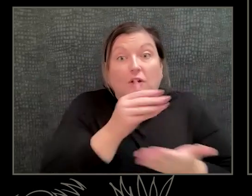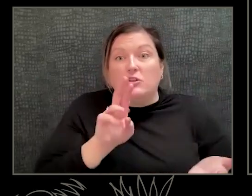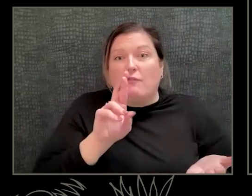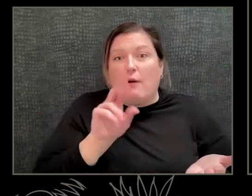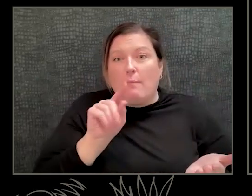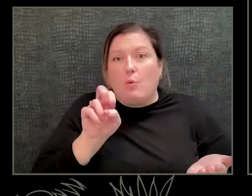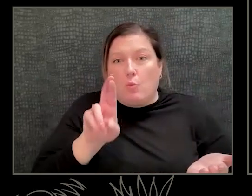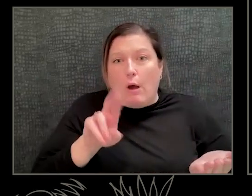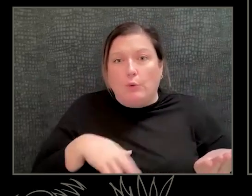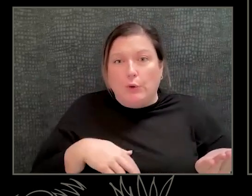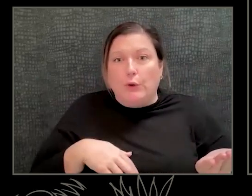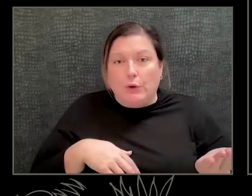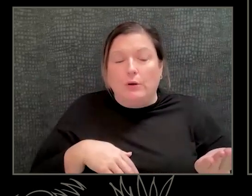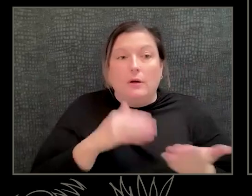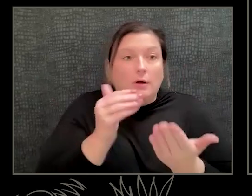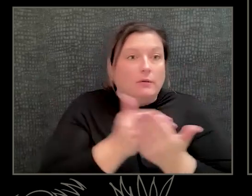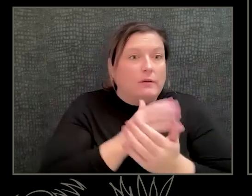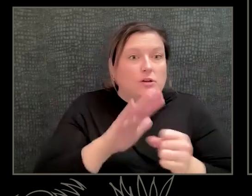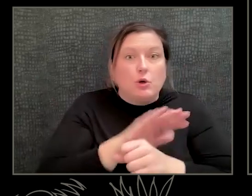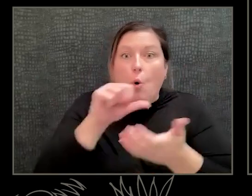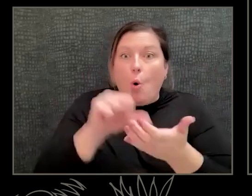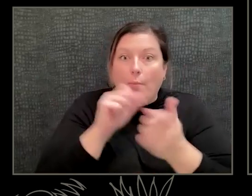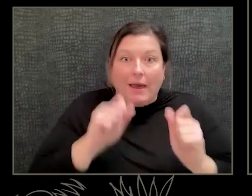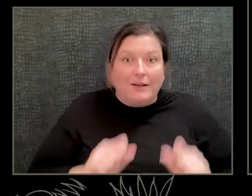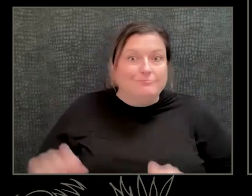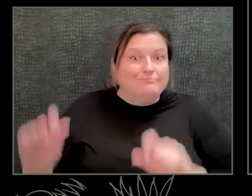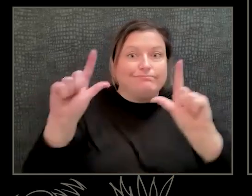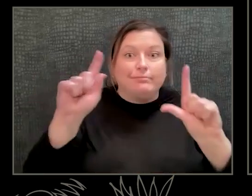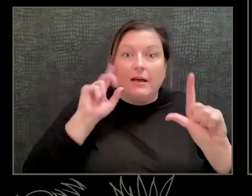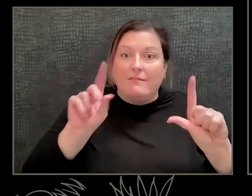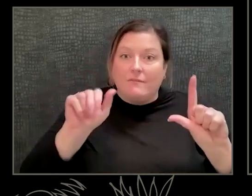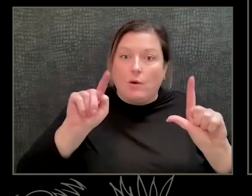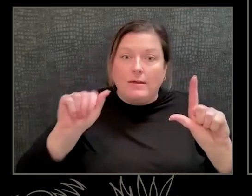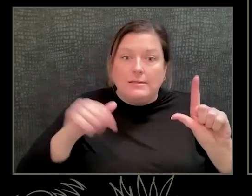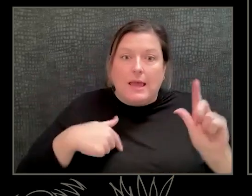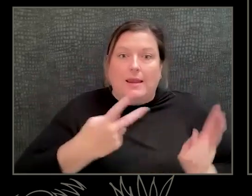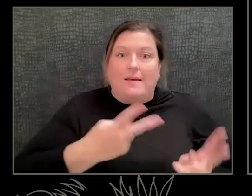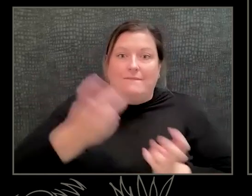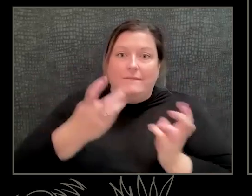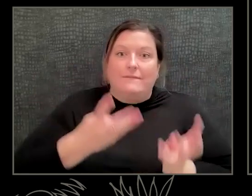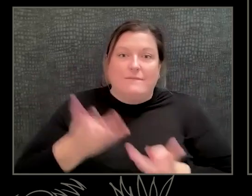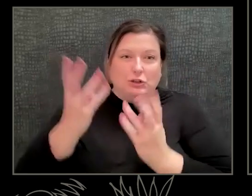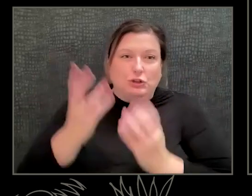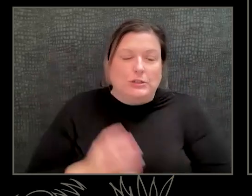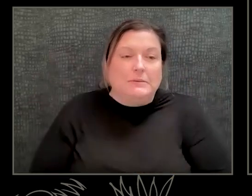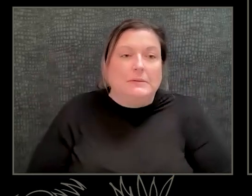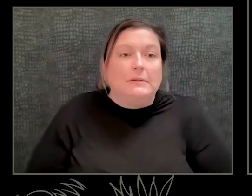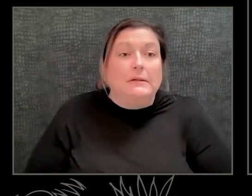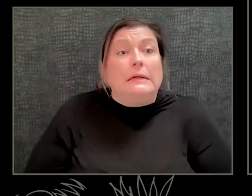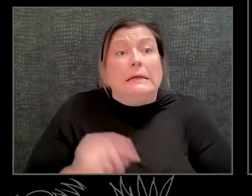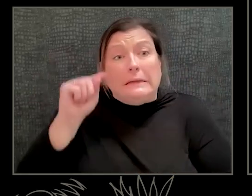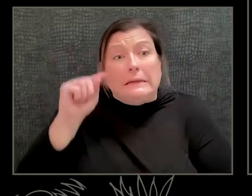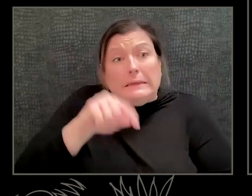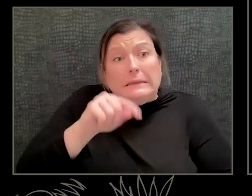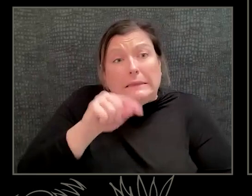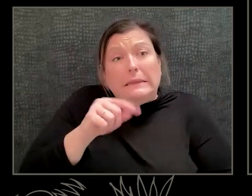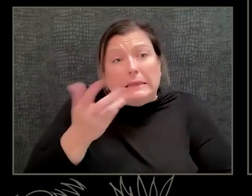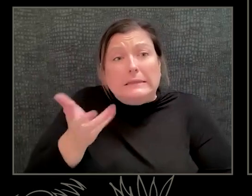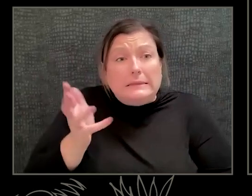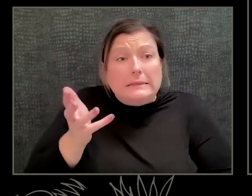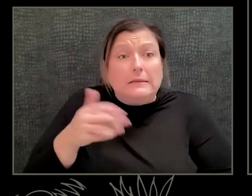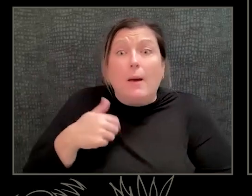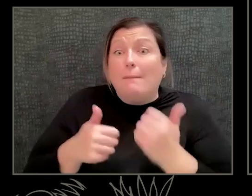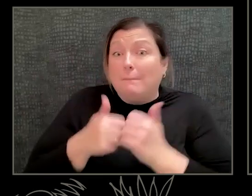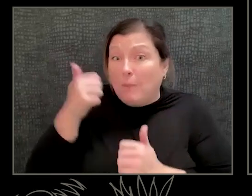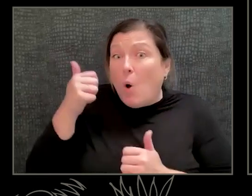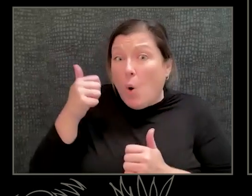of refreshing the whole page in terms of the data fetching. And this was actually the